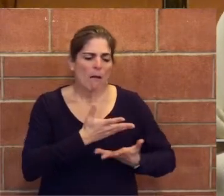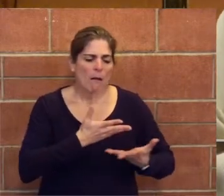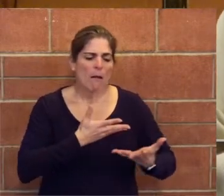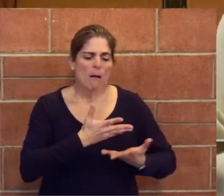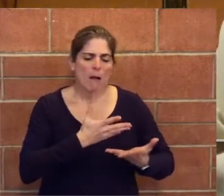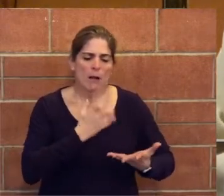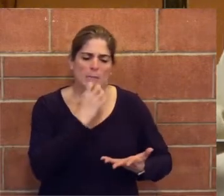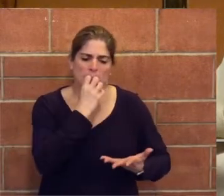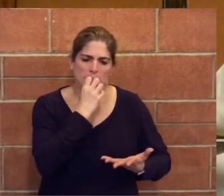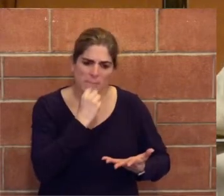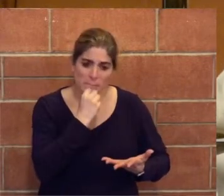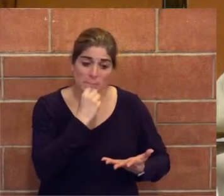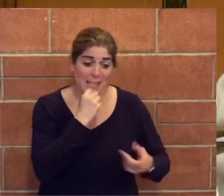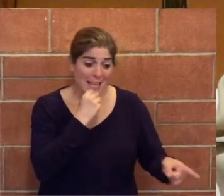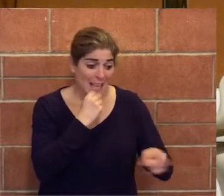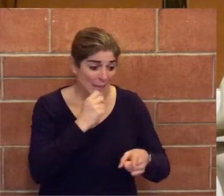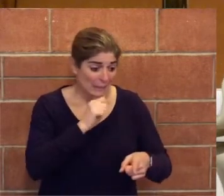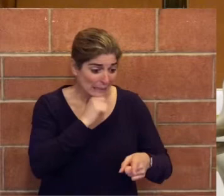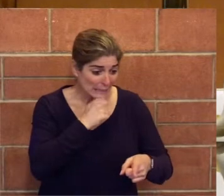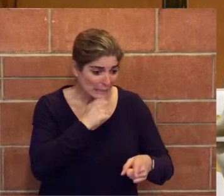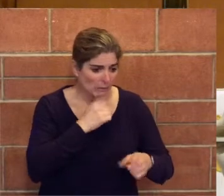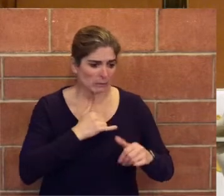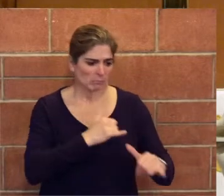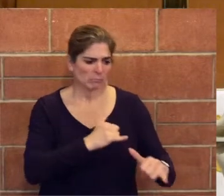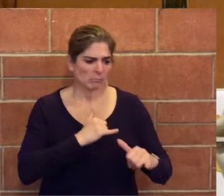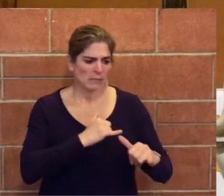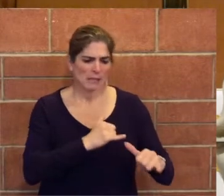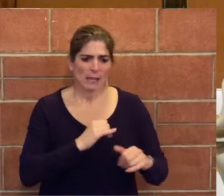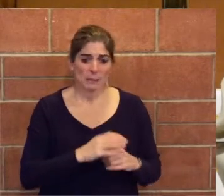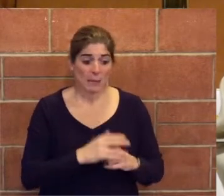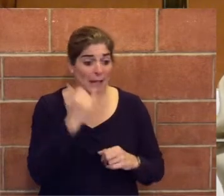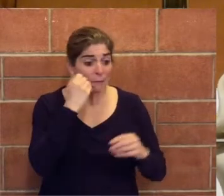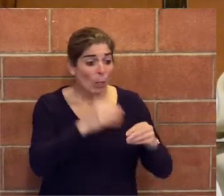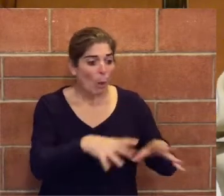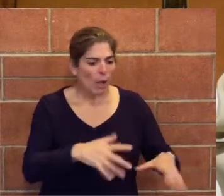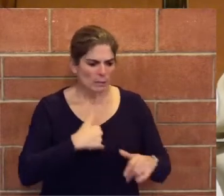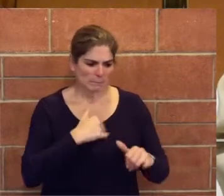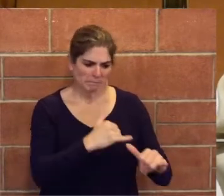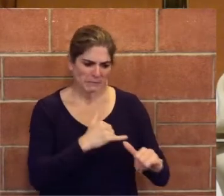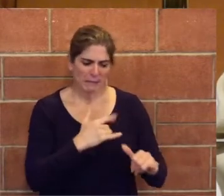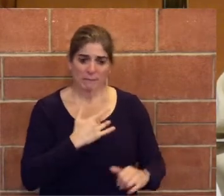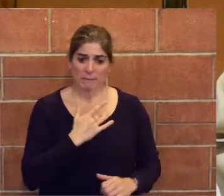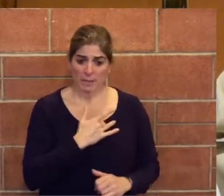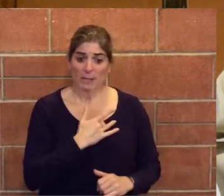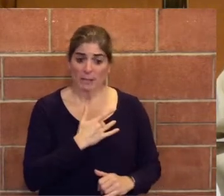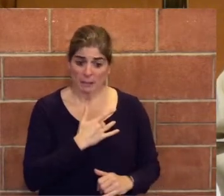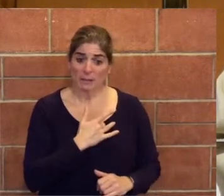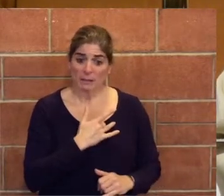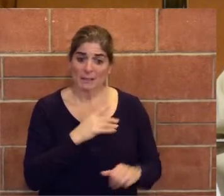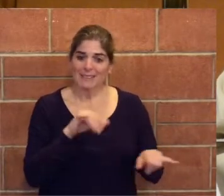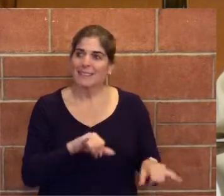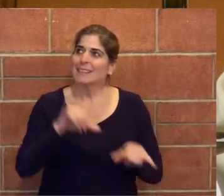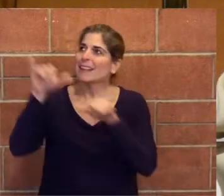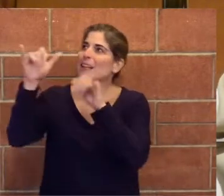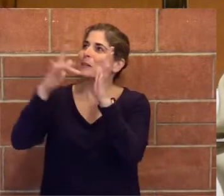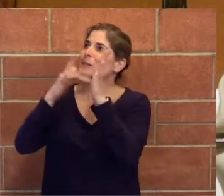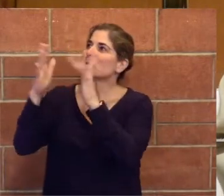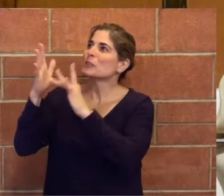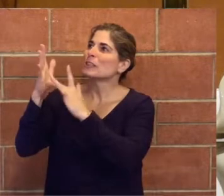another to the degree that the affliction is felt by both. Compassion